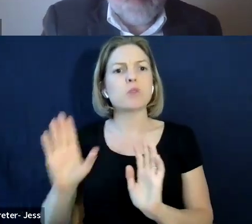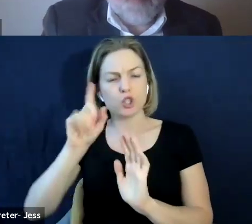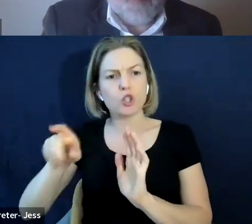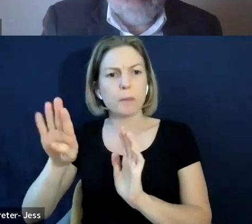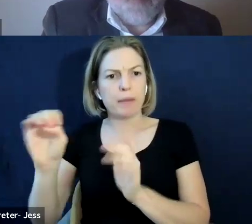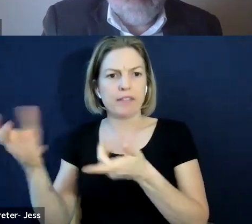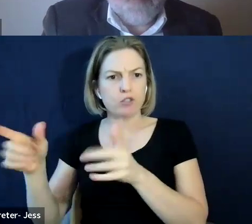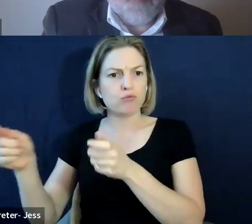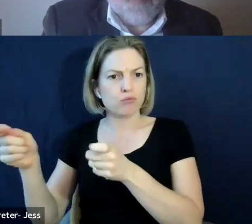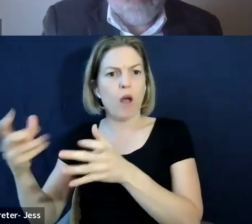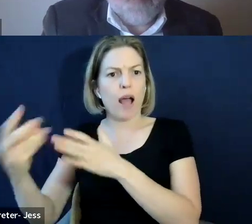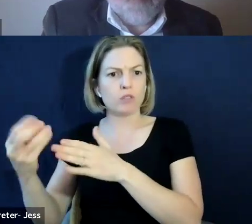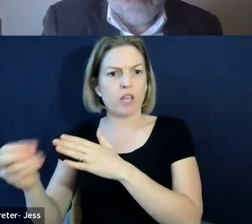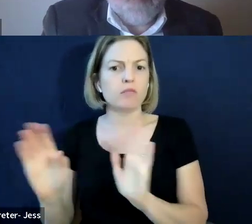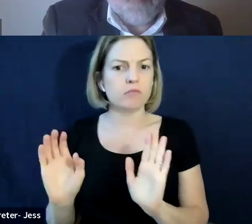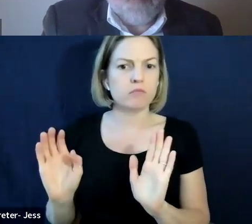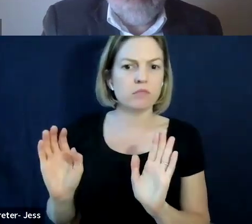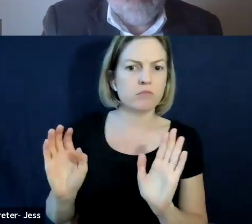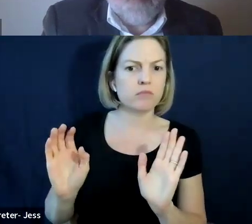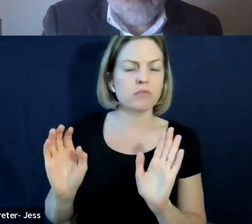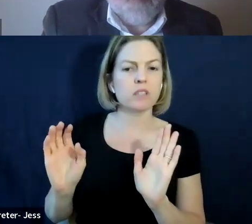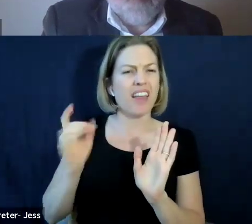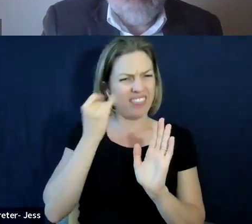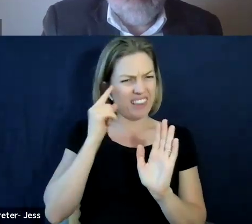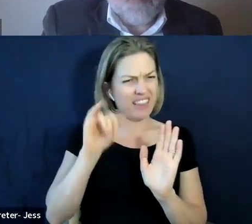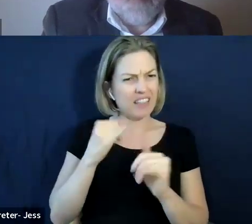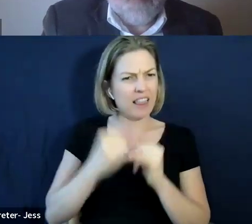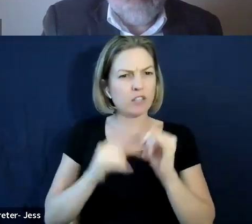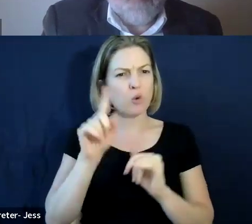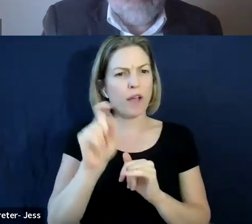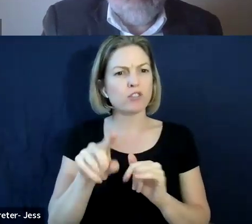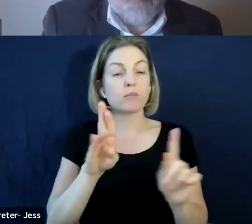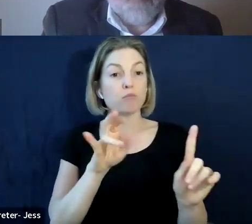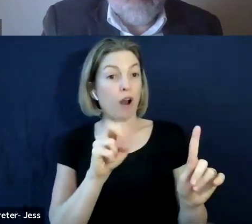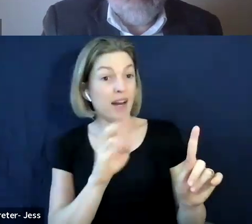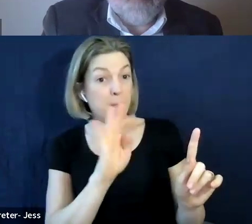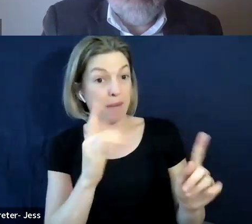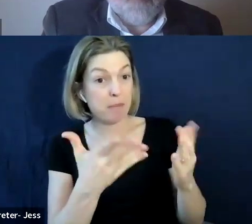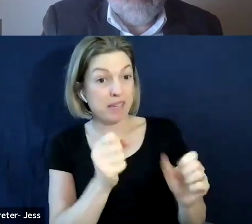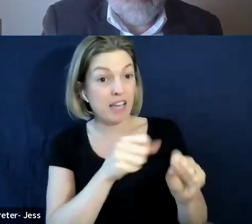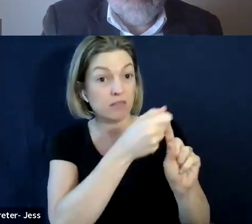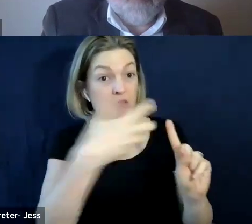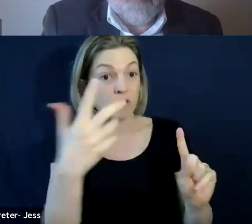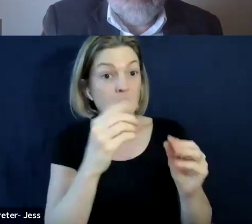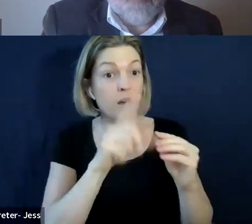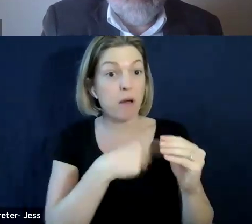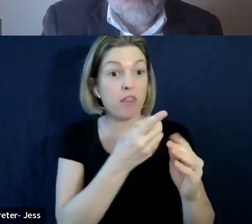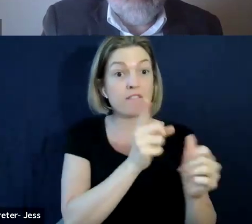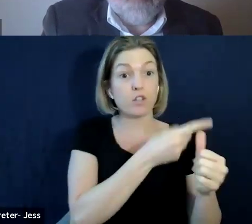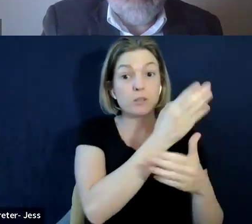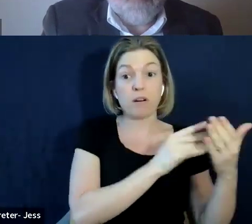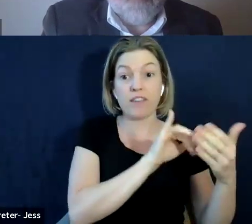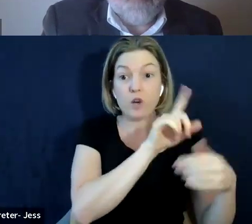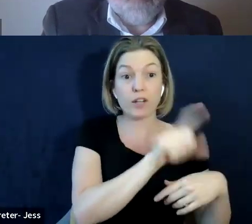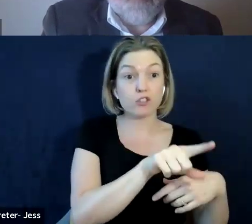the answering kind of maybe the last question you had, but I think Brian or Bill might be able to speak to the first part of